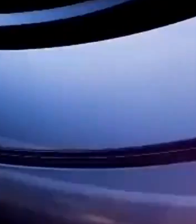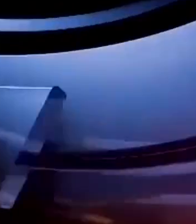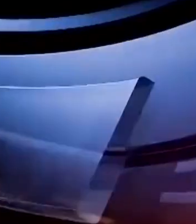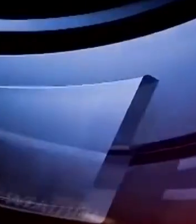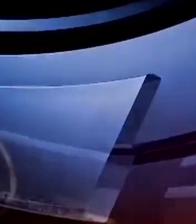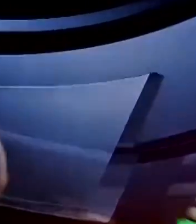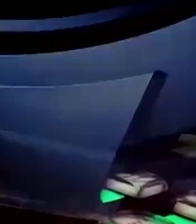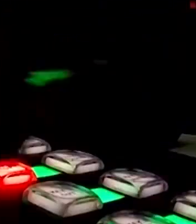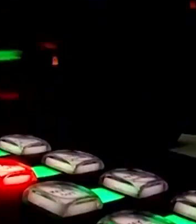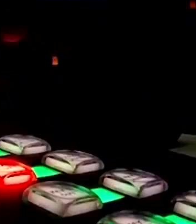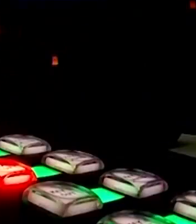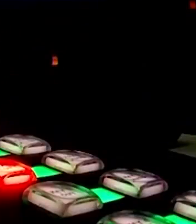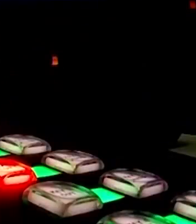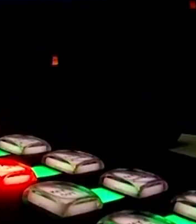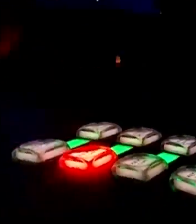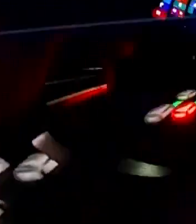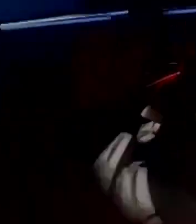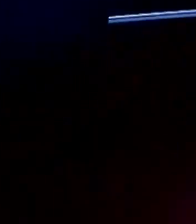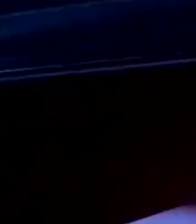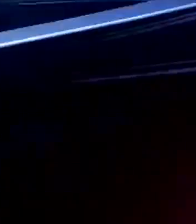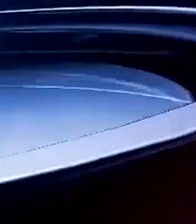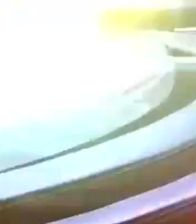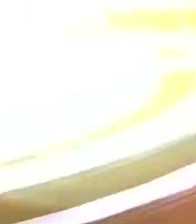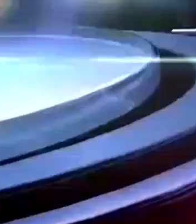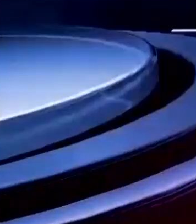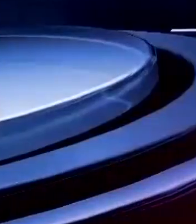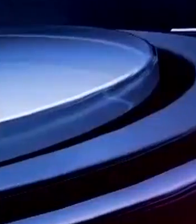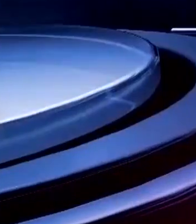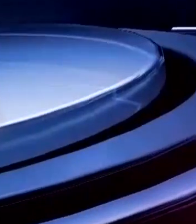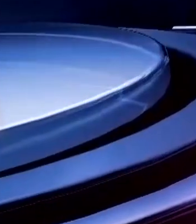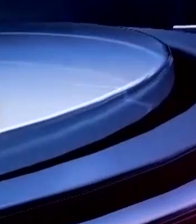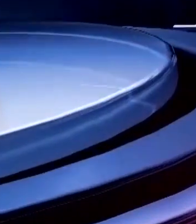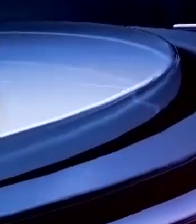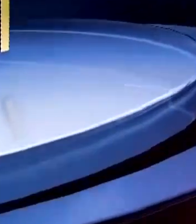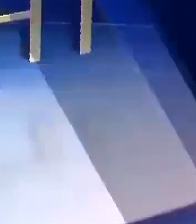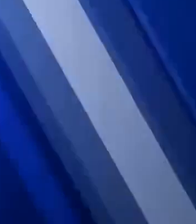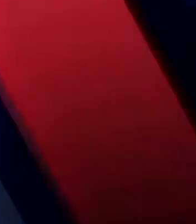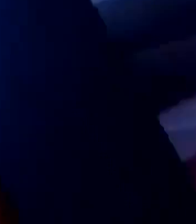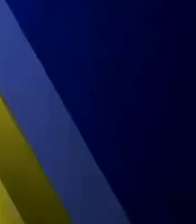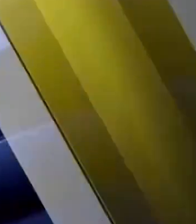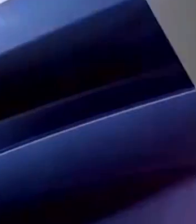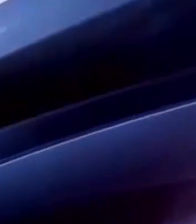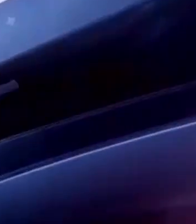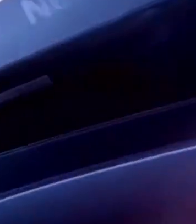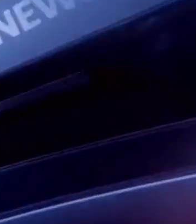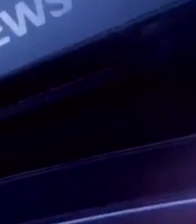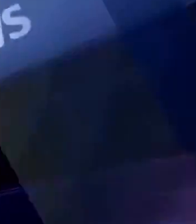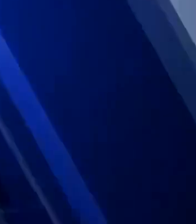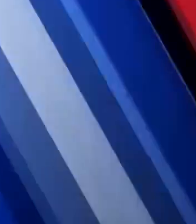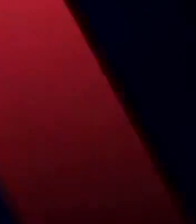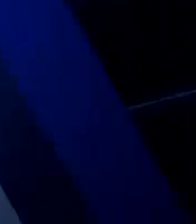Broadcasting from our studios in the Pine St. Michael, this is CBC News Night, starting now.